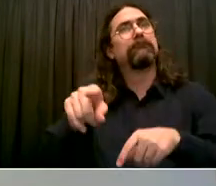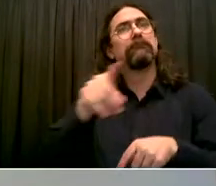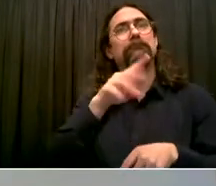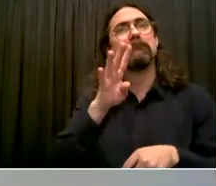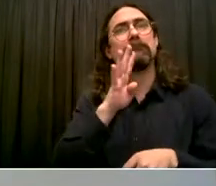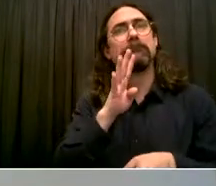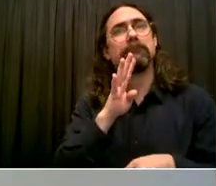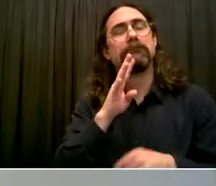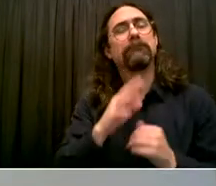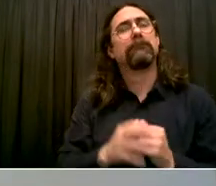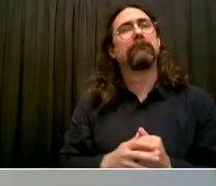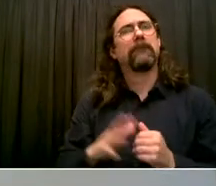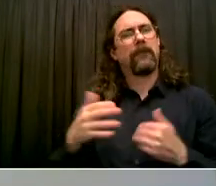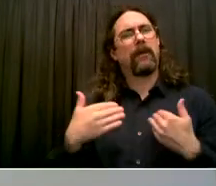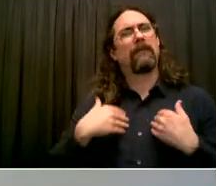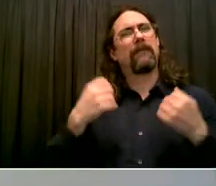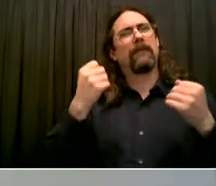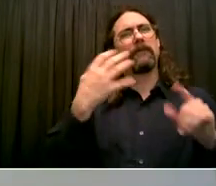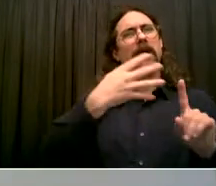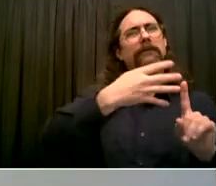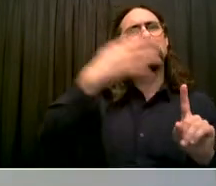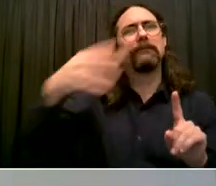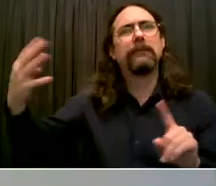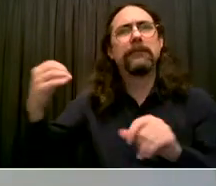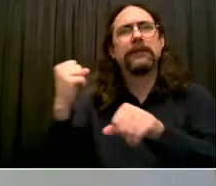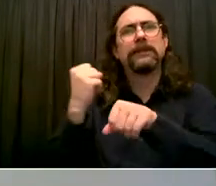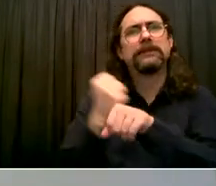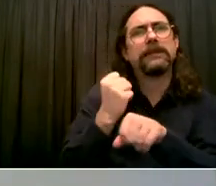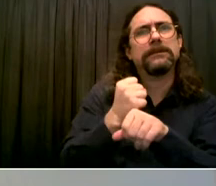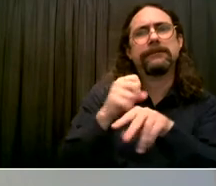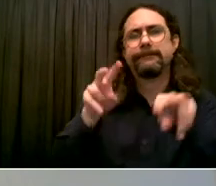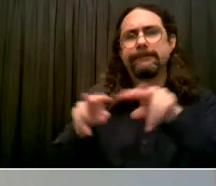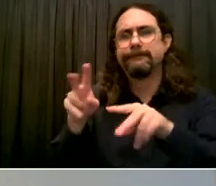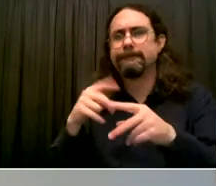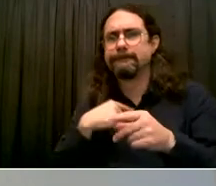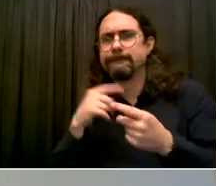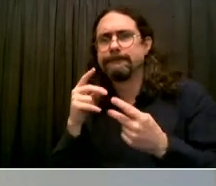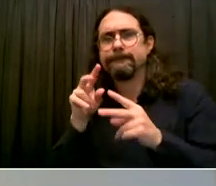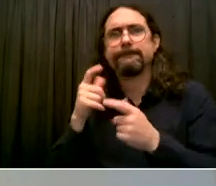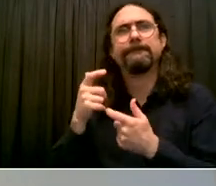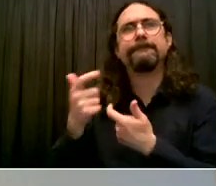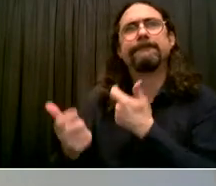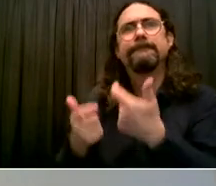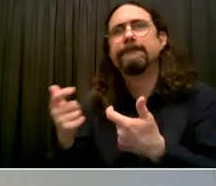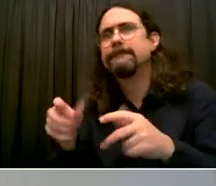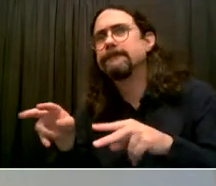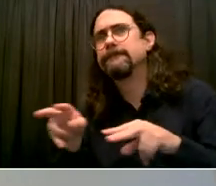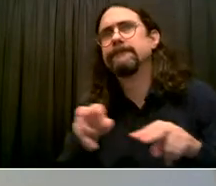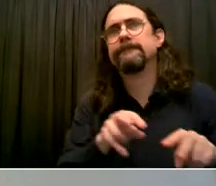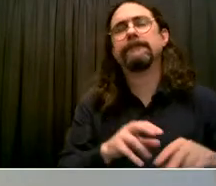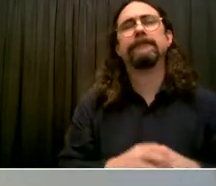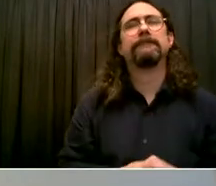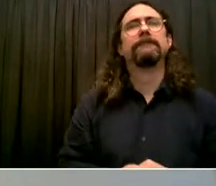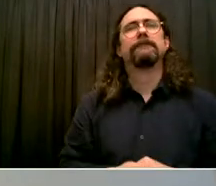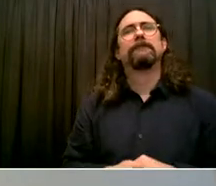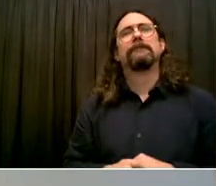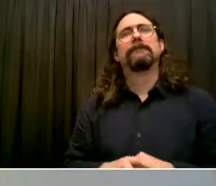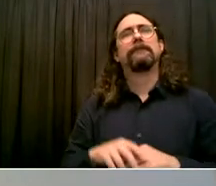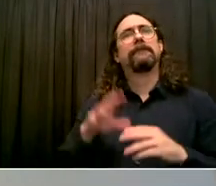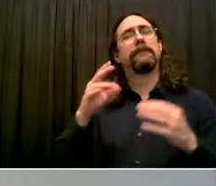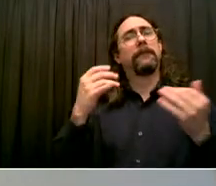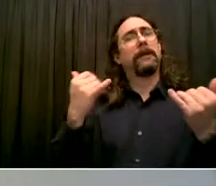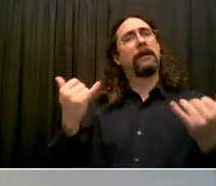of critical issues. First of all, I don't think we should be requiring that people show proof of vaccination until vaccines are